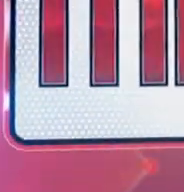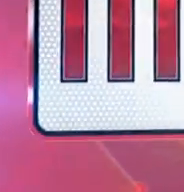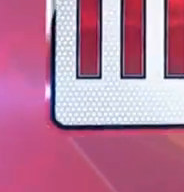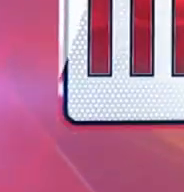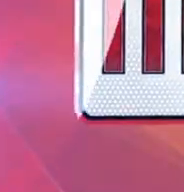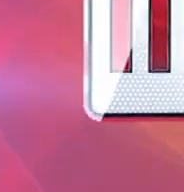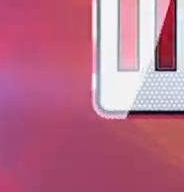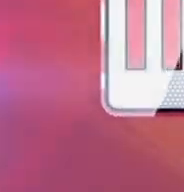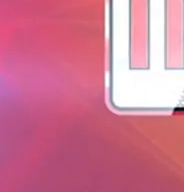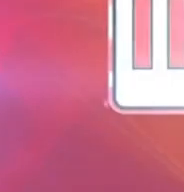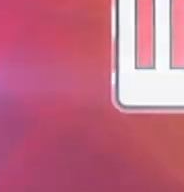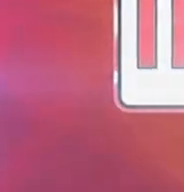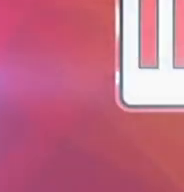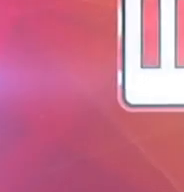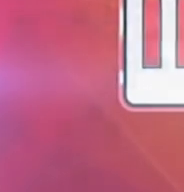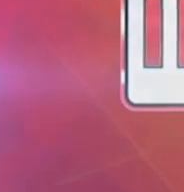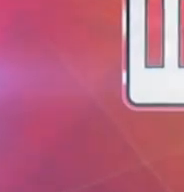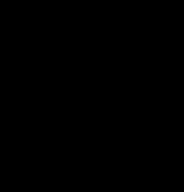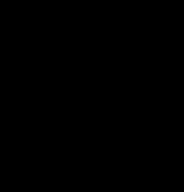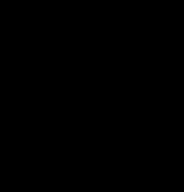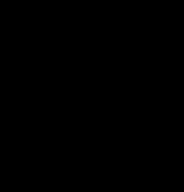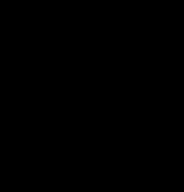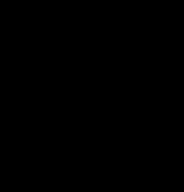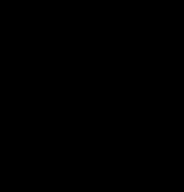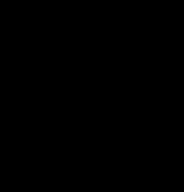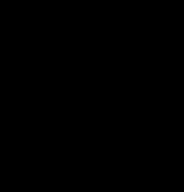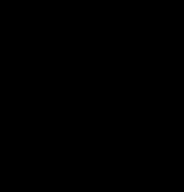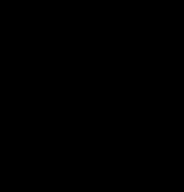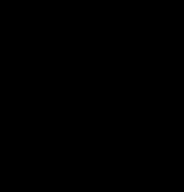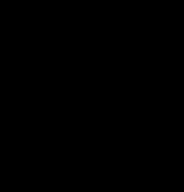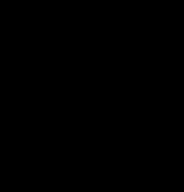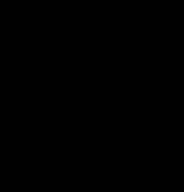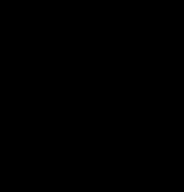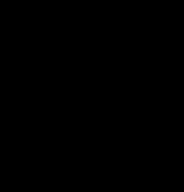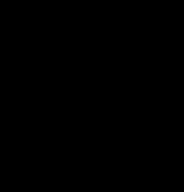Mirchi FM it's hot.